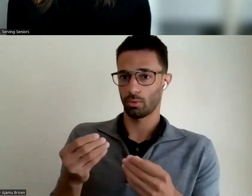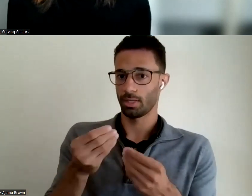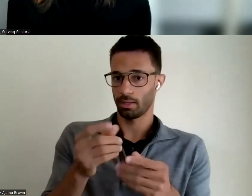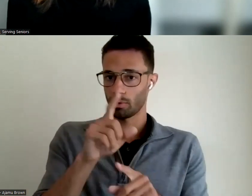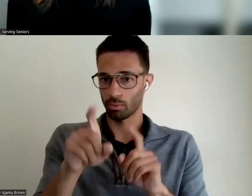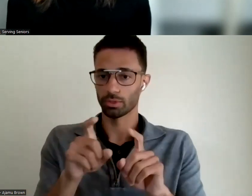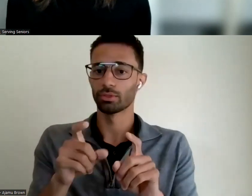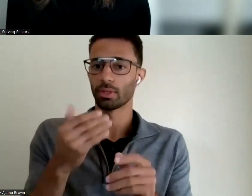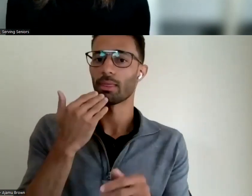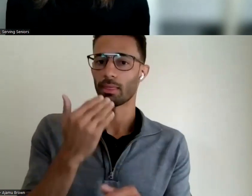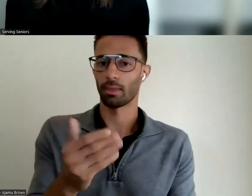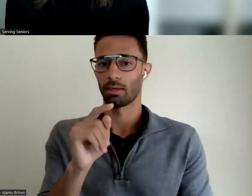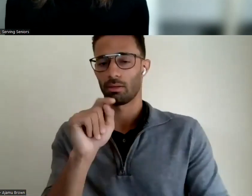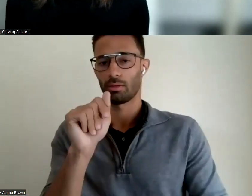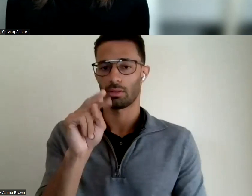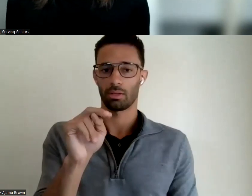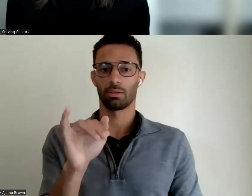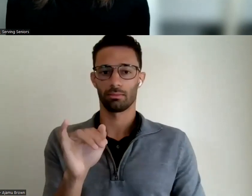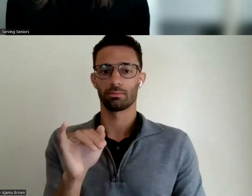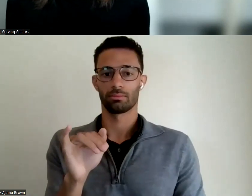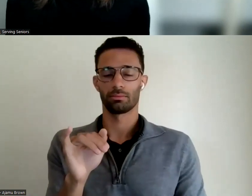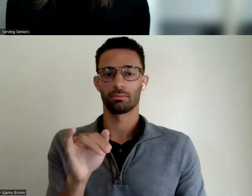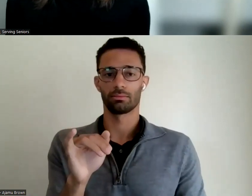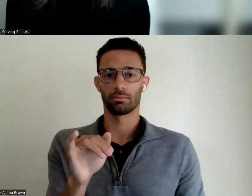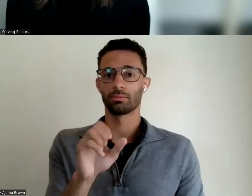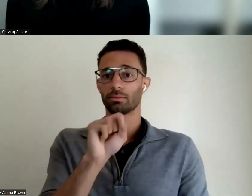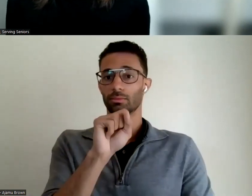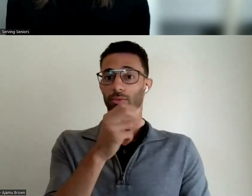here, Tani, and welcome. And then Sherry and Jeannie, you're up next.